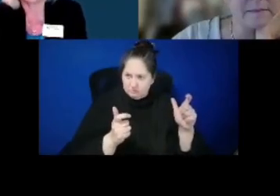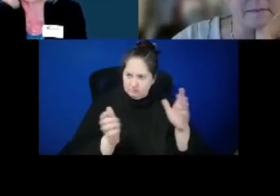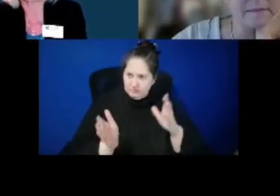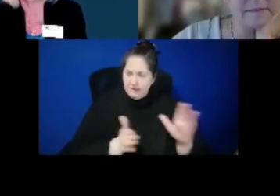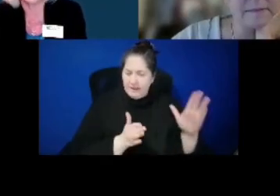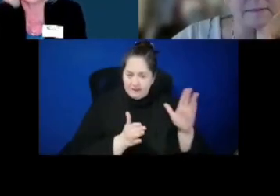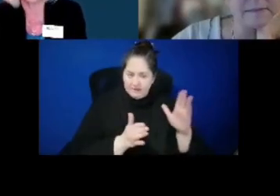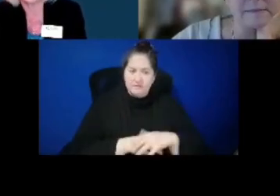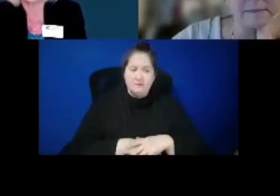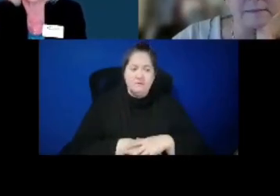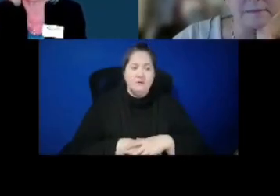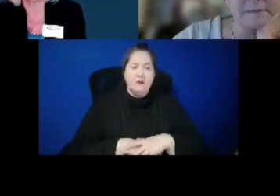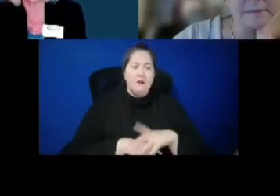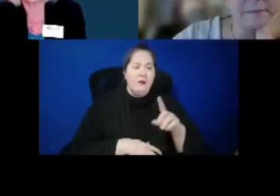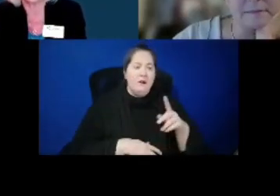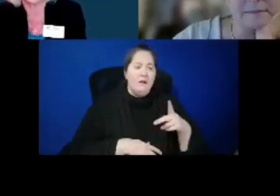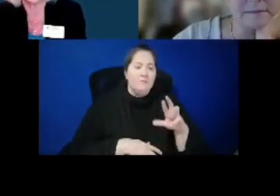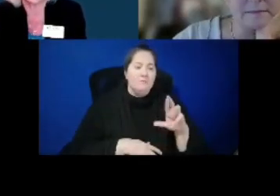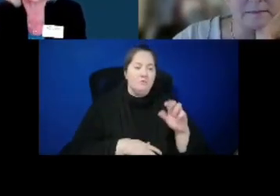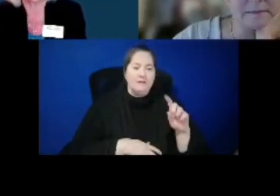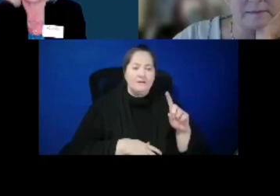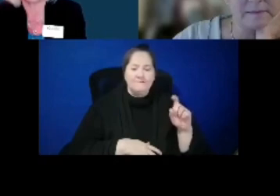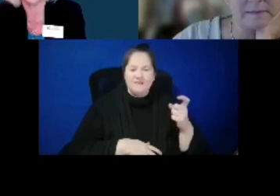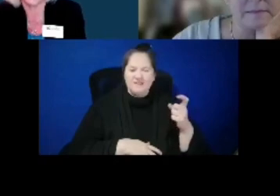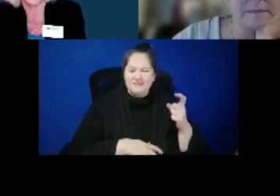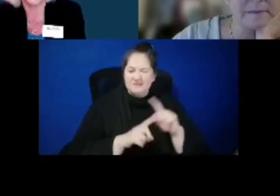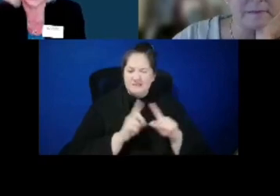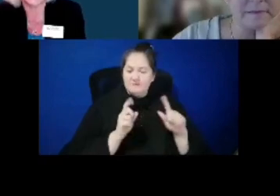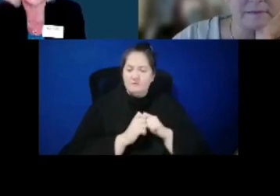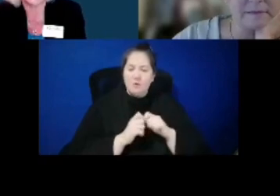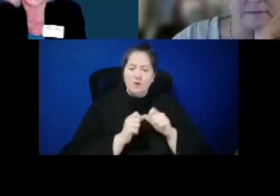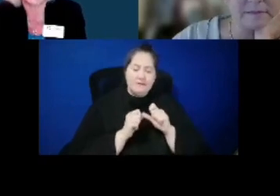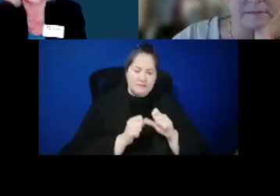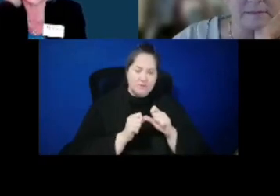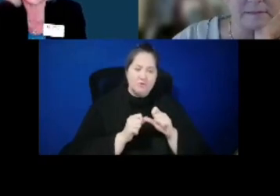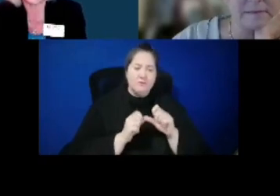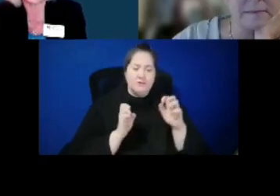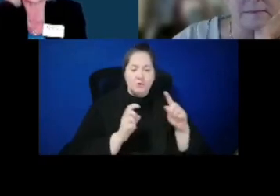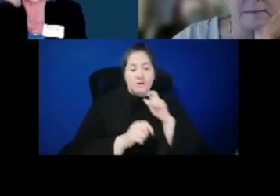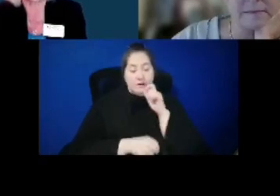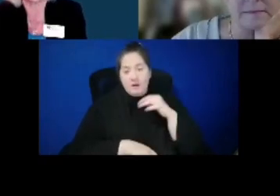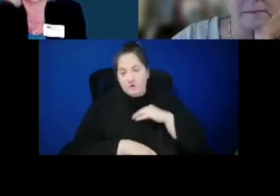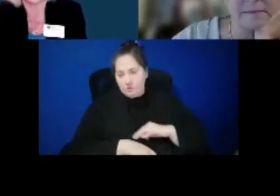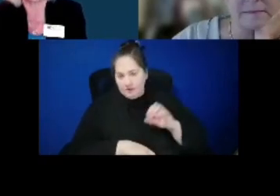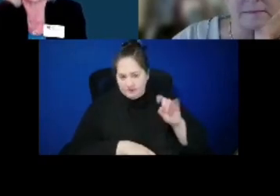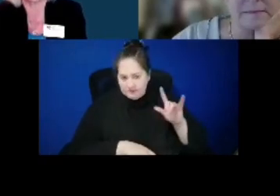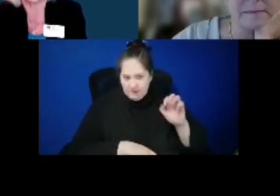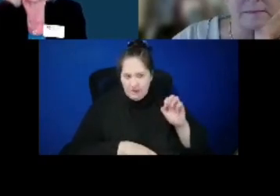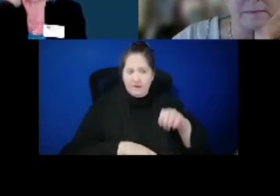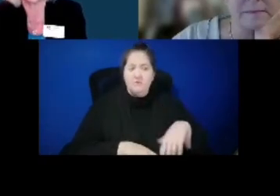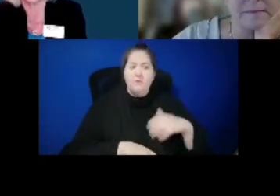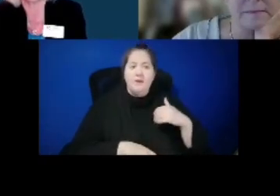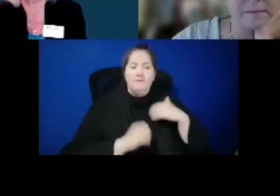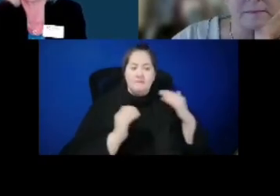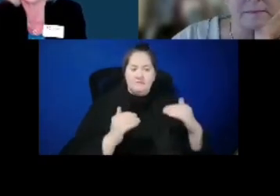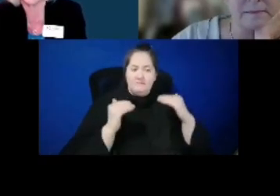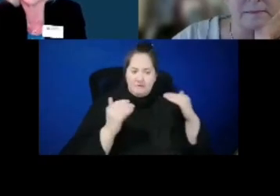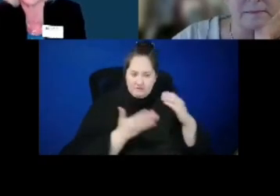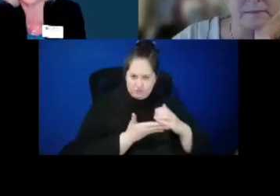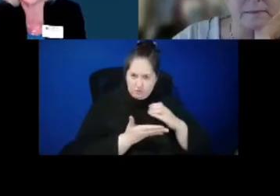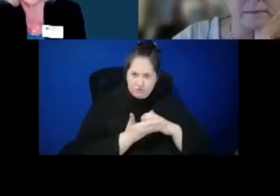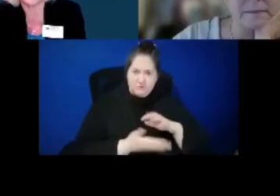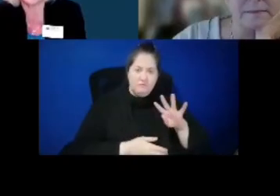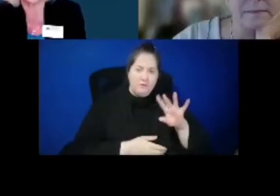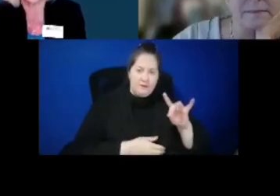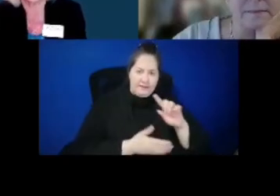our prefixes are different on our continuing education or our non-credit side. And so we have the advanced course,